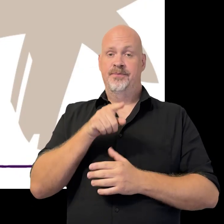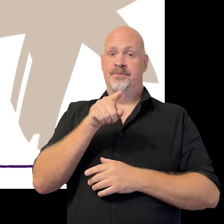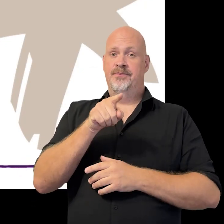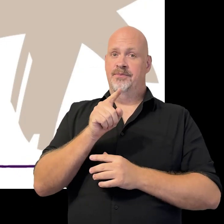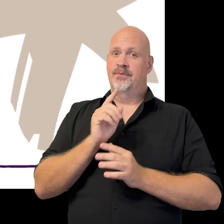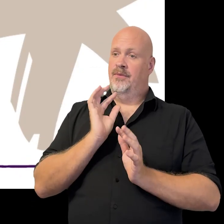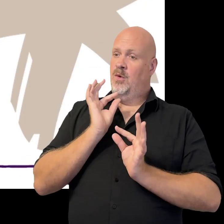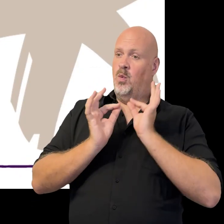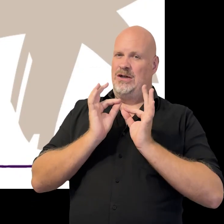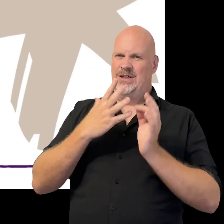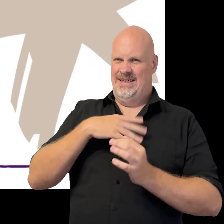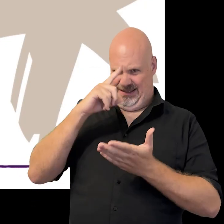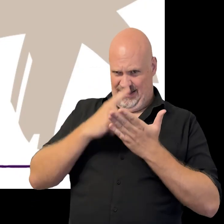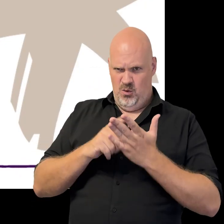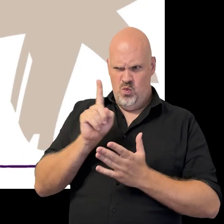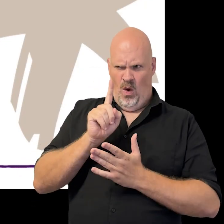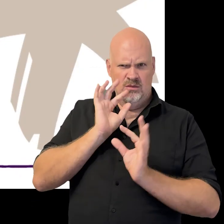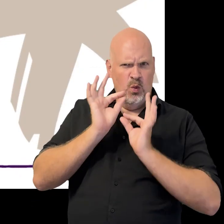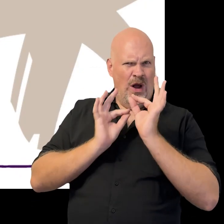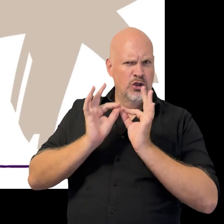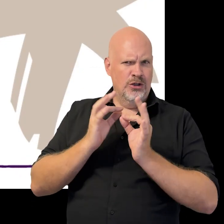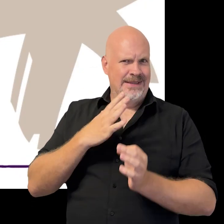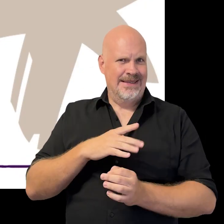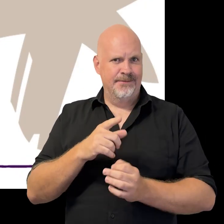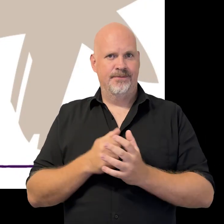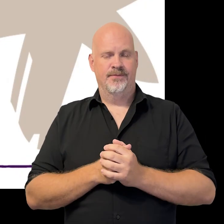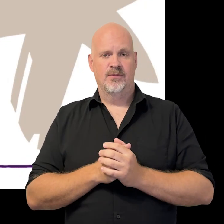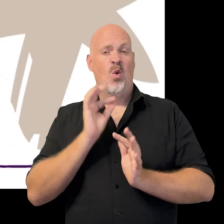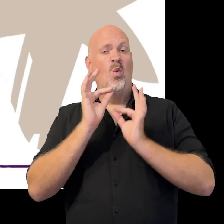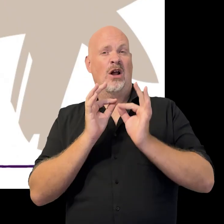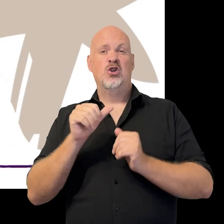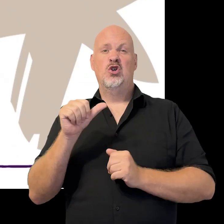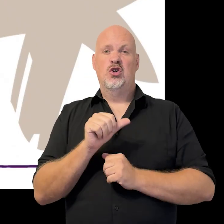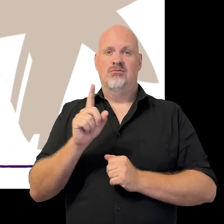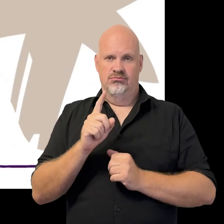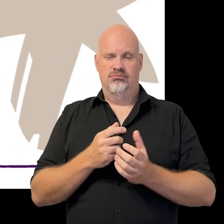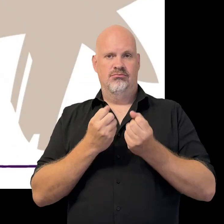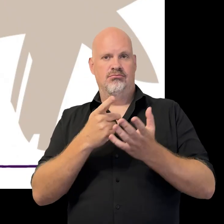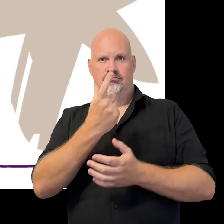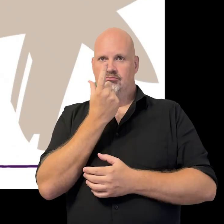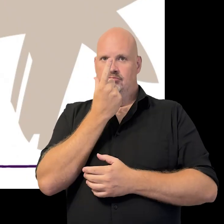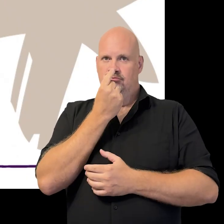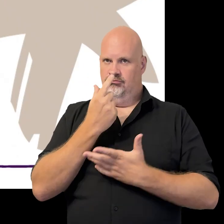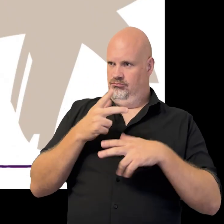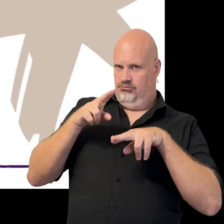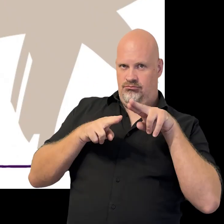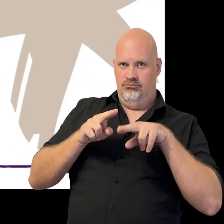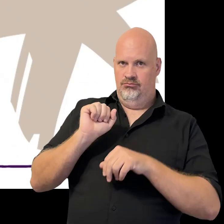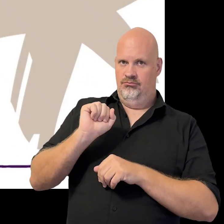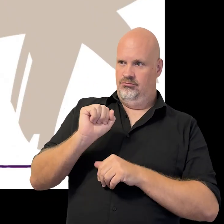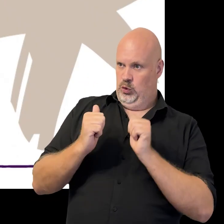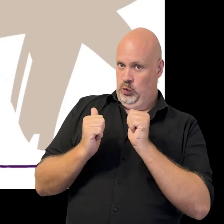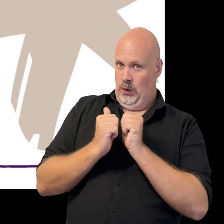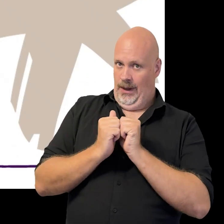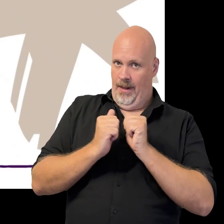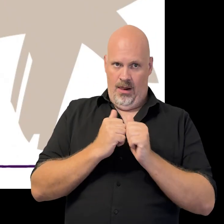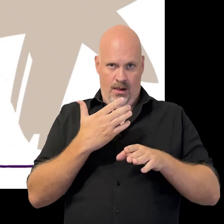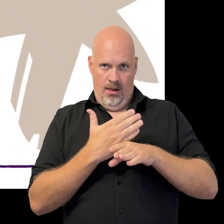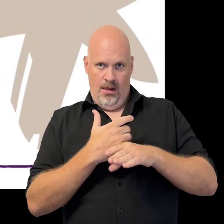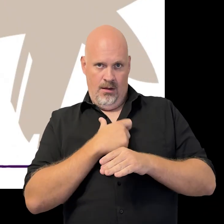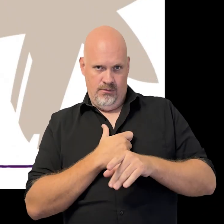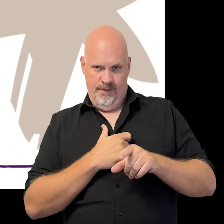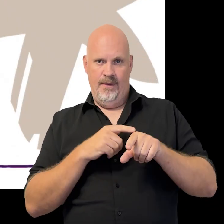direction of your study. It does take some time, I'd say, to actually come up with a very